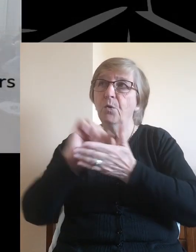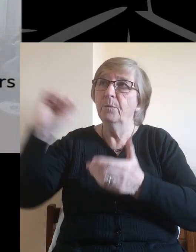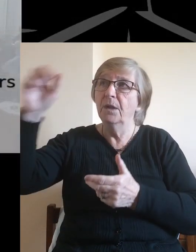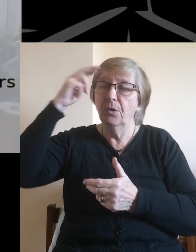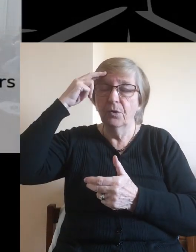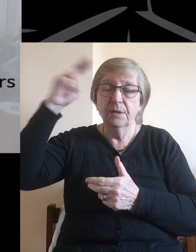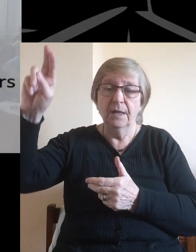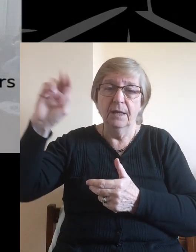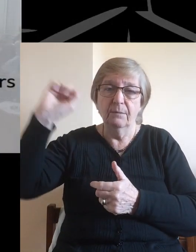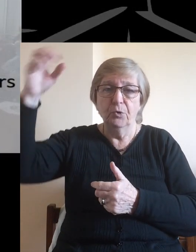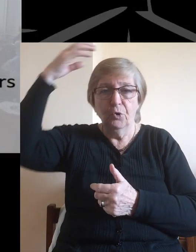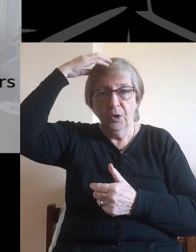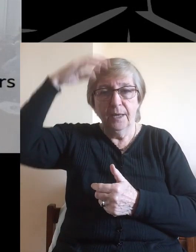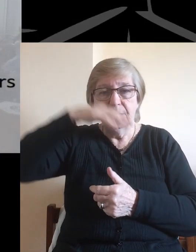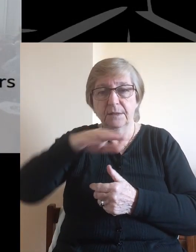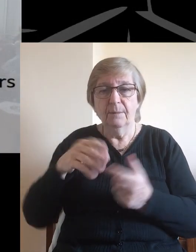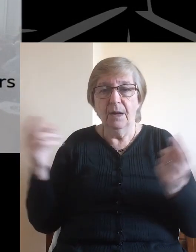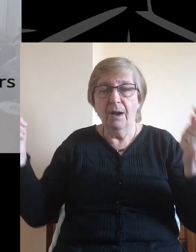in heaven,